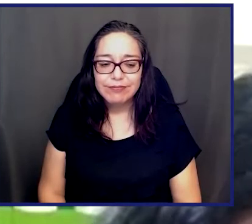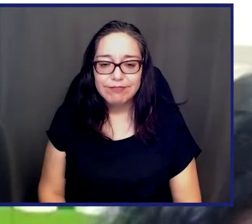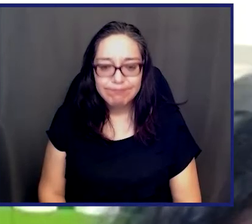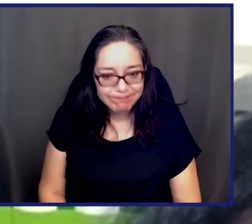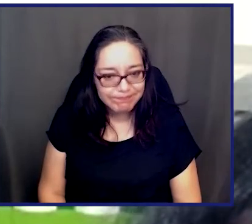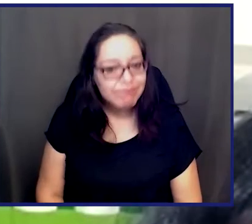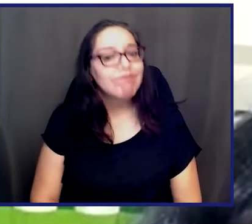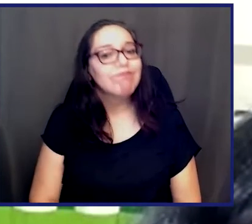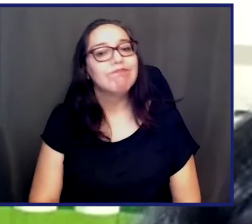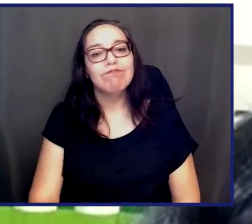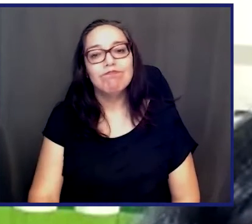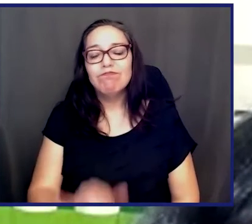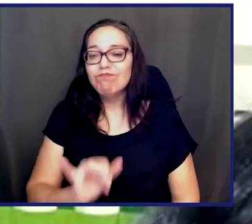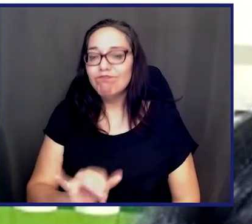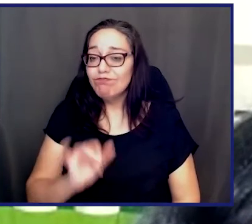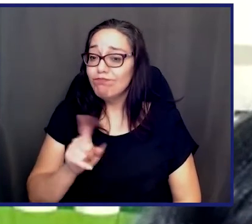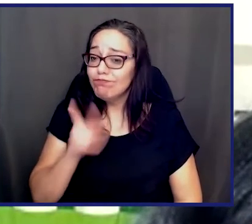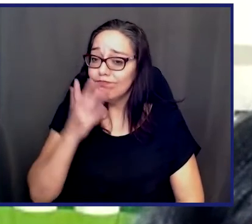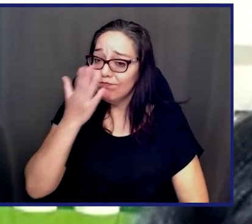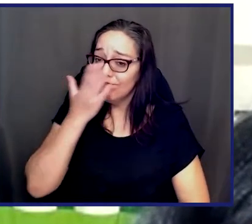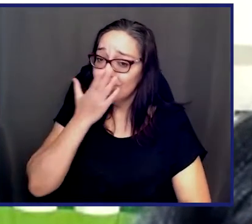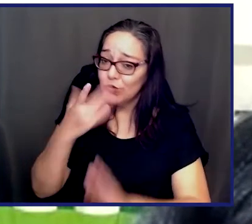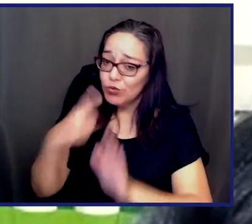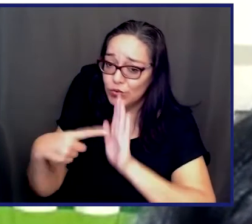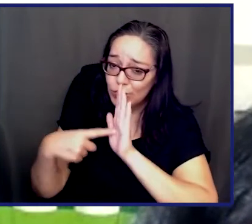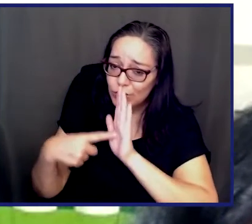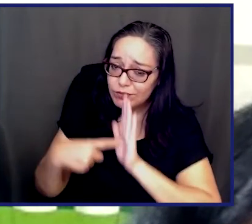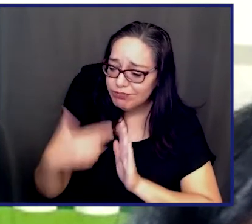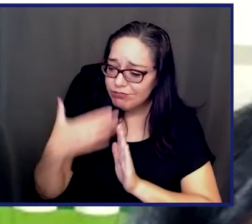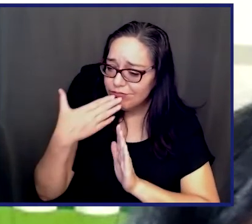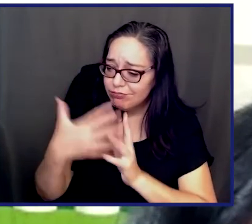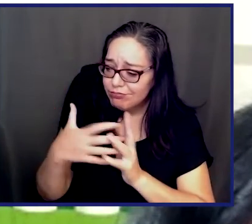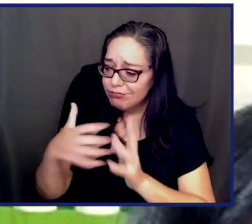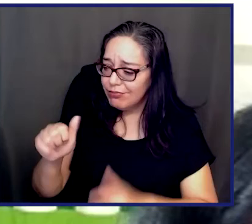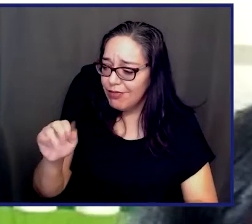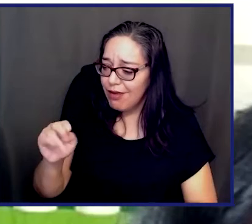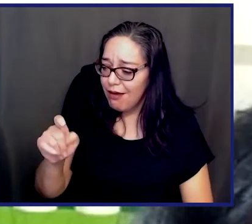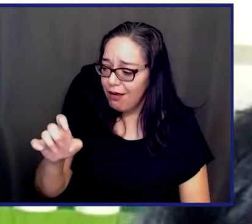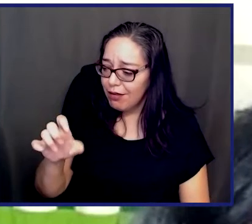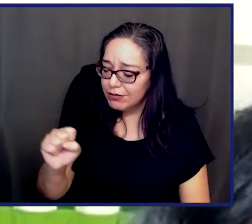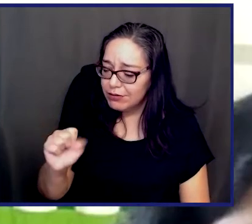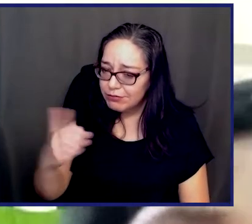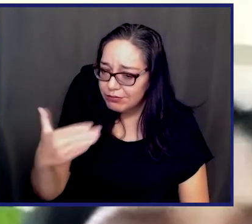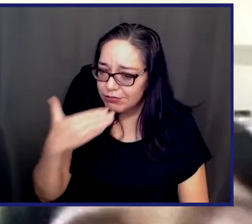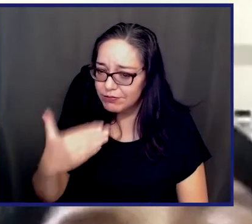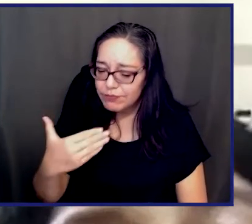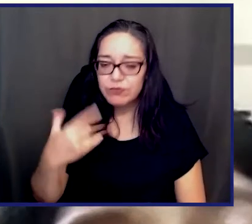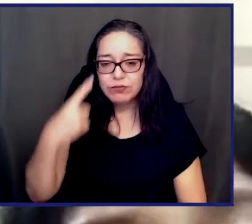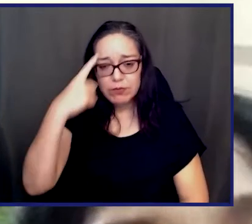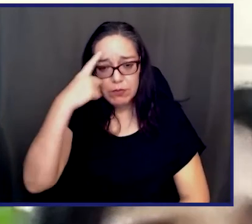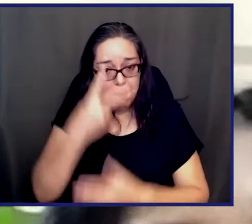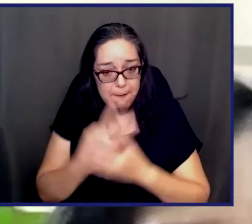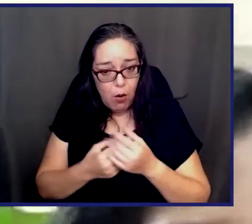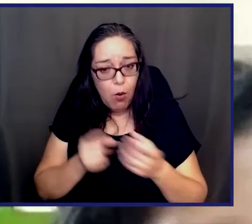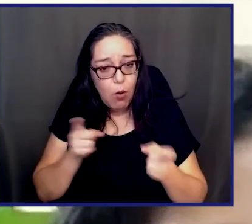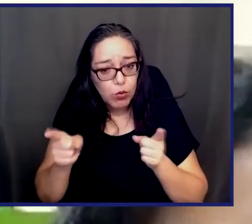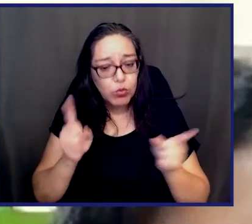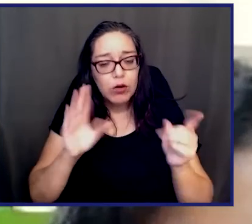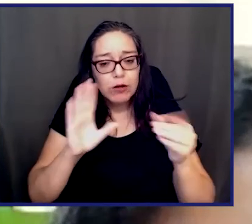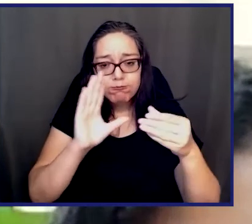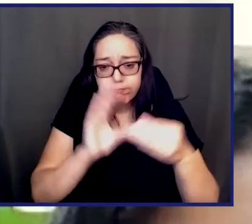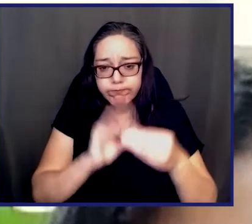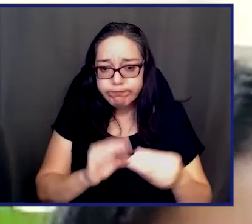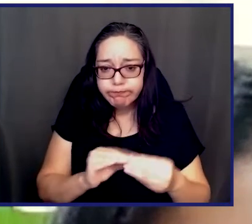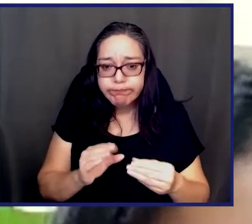redes. Oh, that's a really good example. Thank you very much, Angeles. I think what both of you spoke